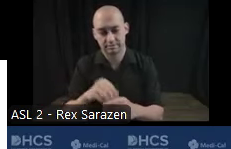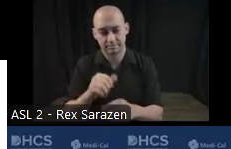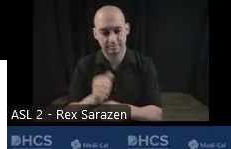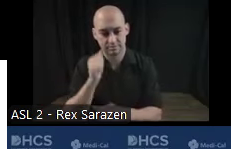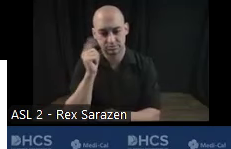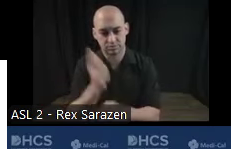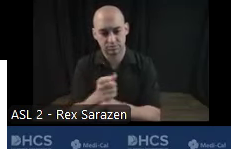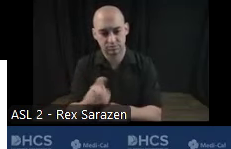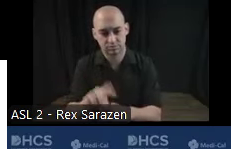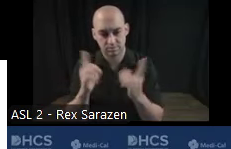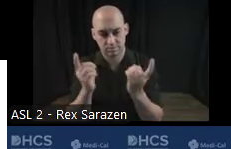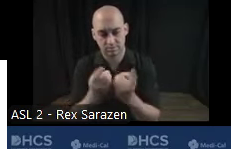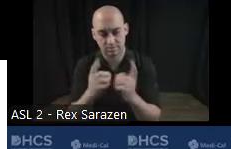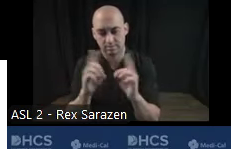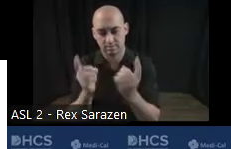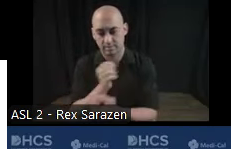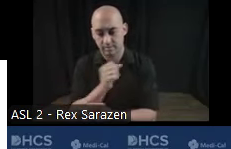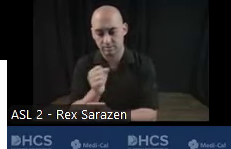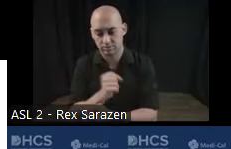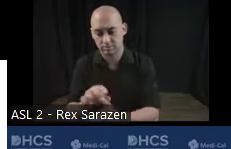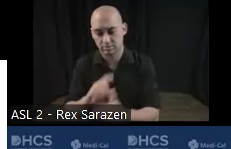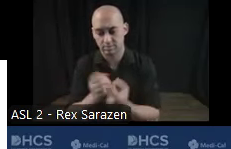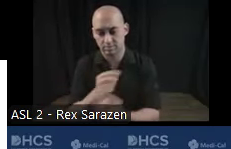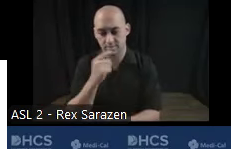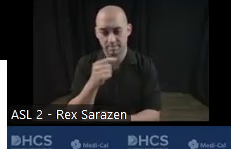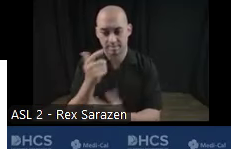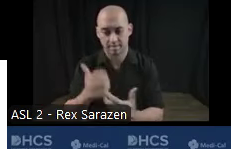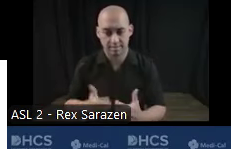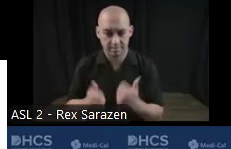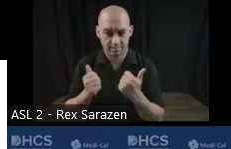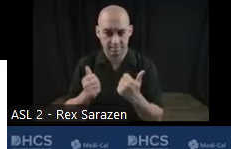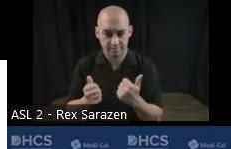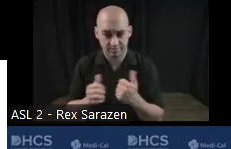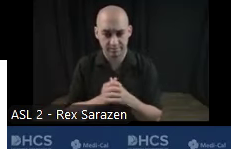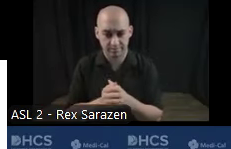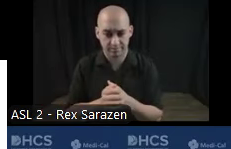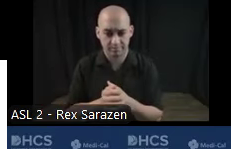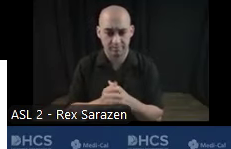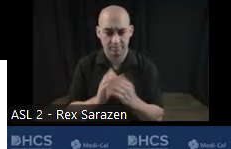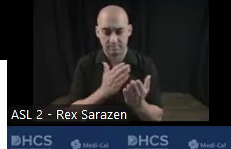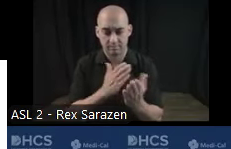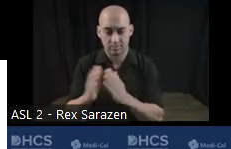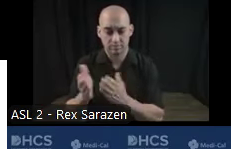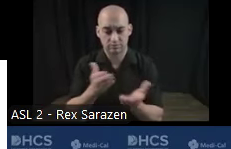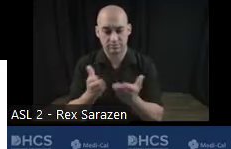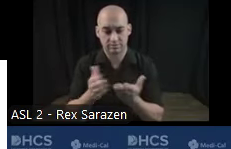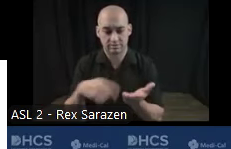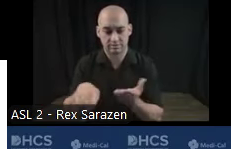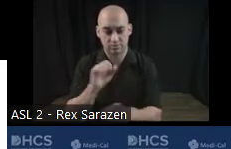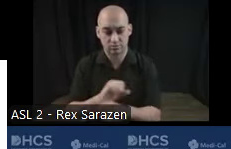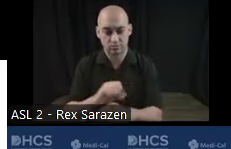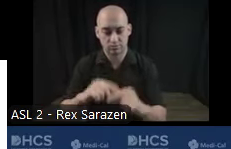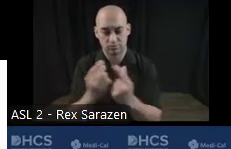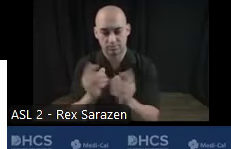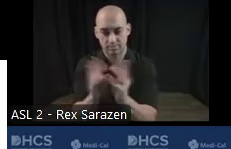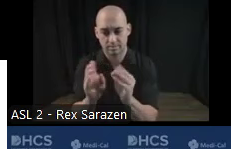departments, Department of Aging and the Department of Public Health. The home and community-based services integration workgroup meetings are closed to the